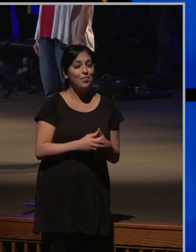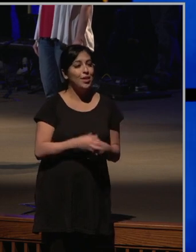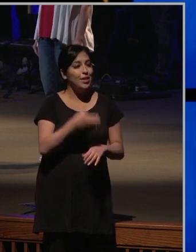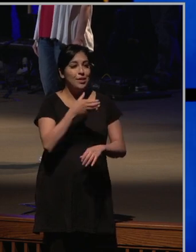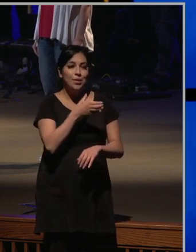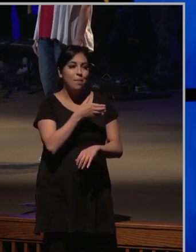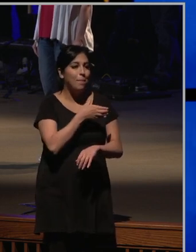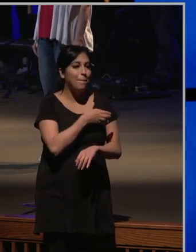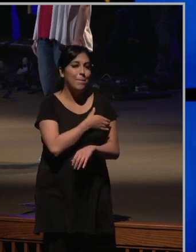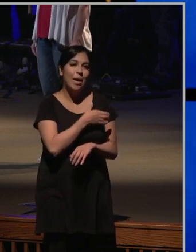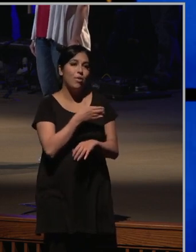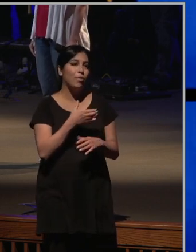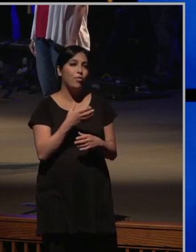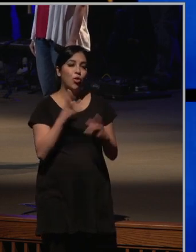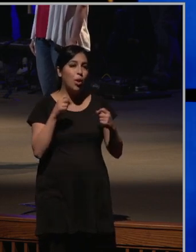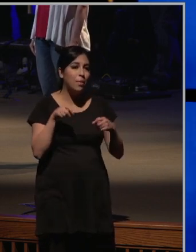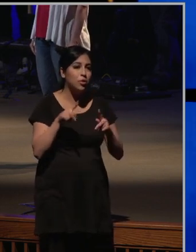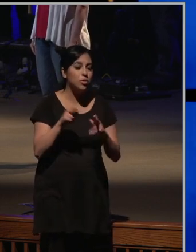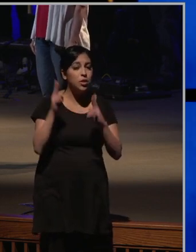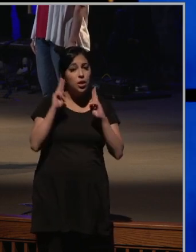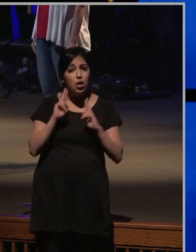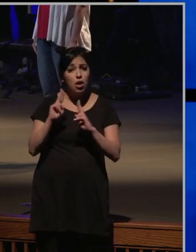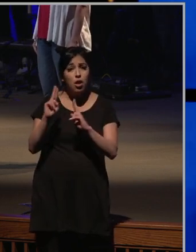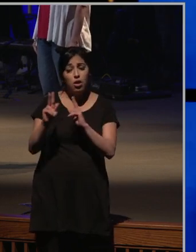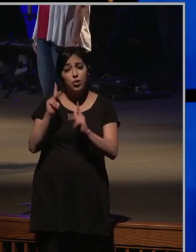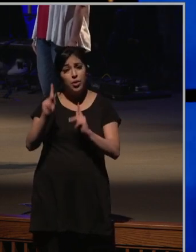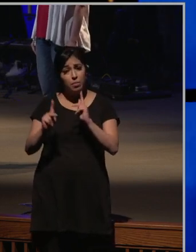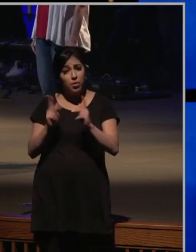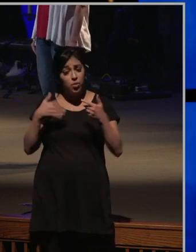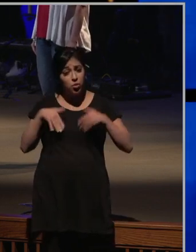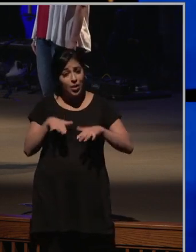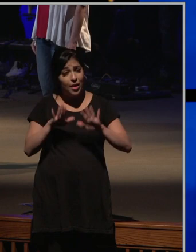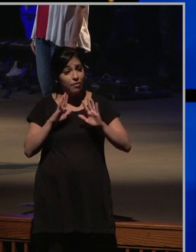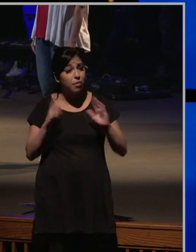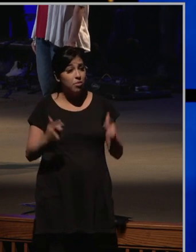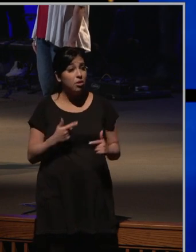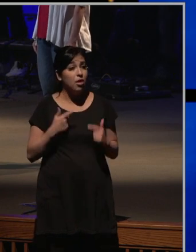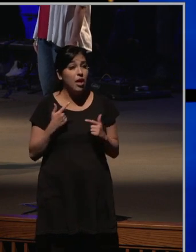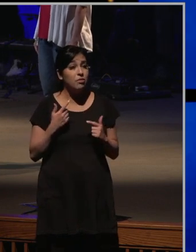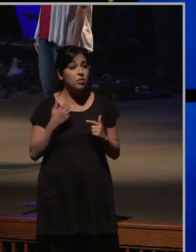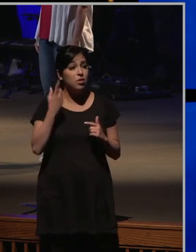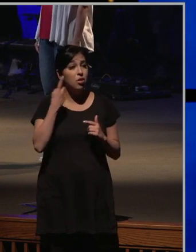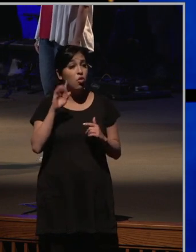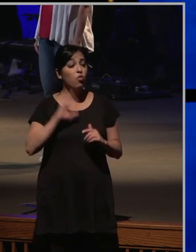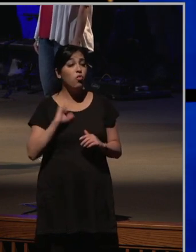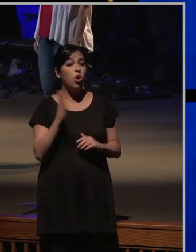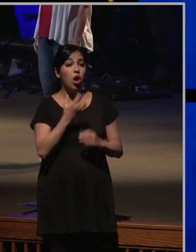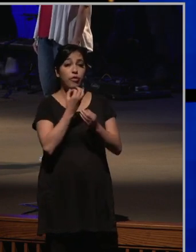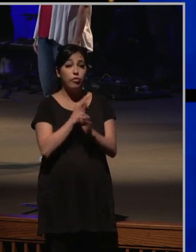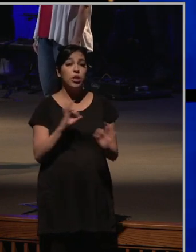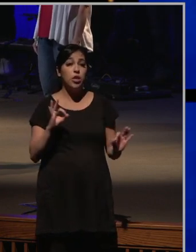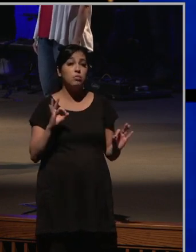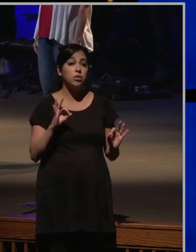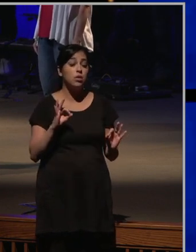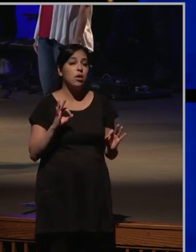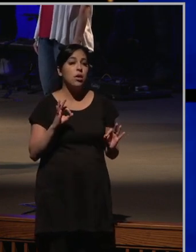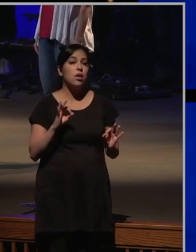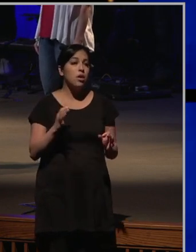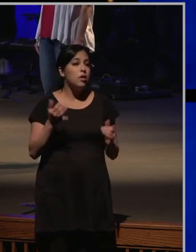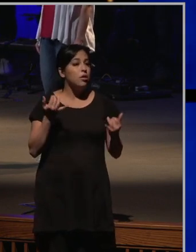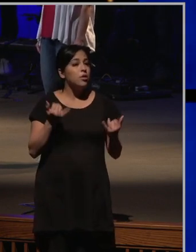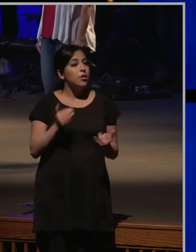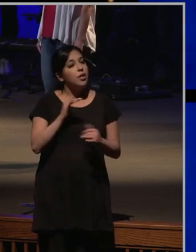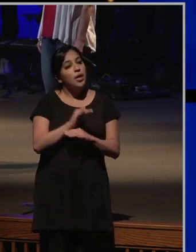to honor those that have sacrificed their lives for our freedoms. And as we continue in this time, we want to acknowledge the one